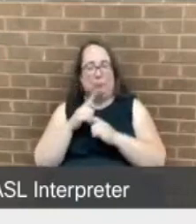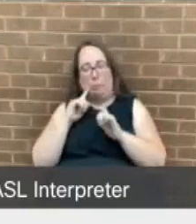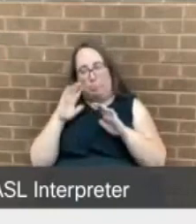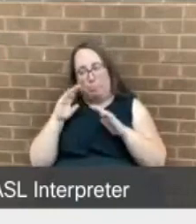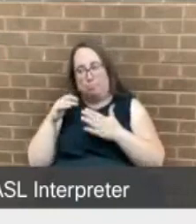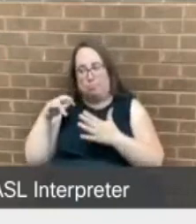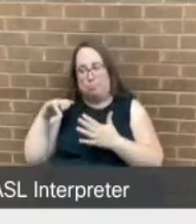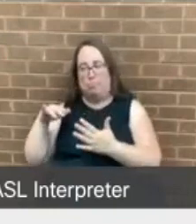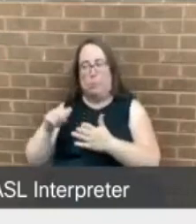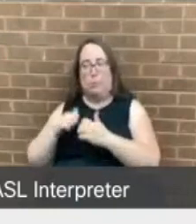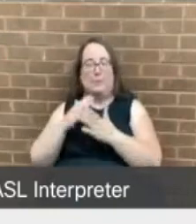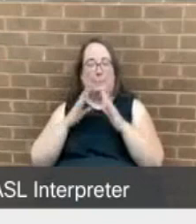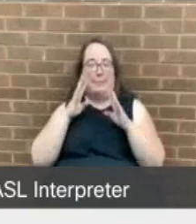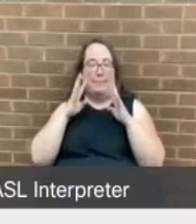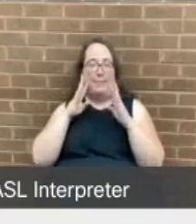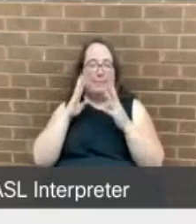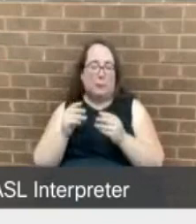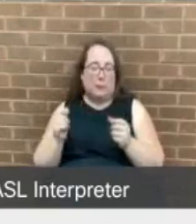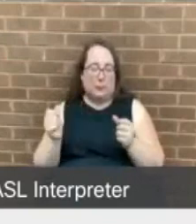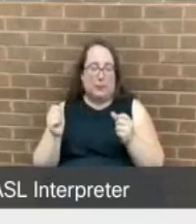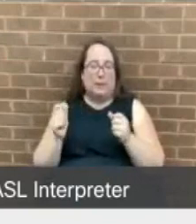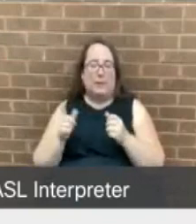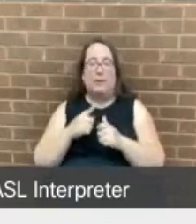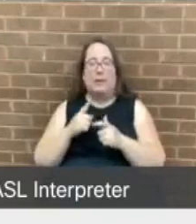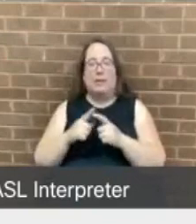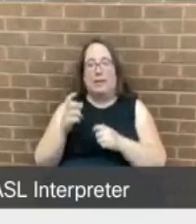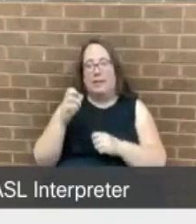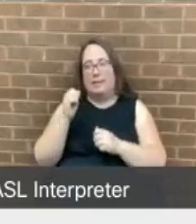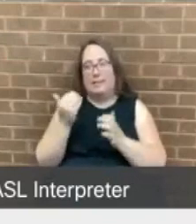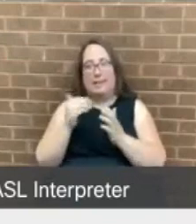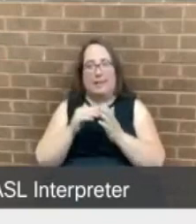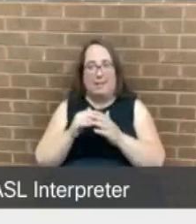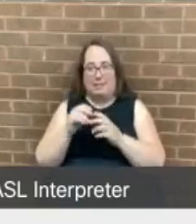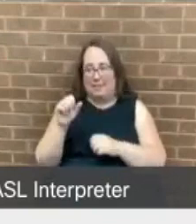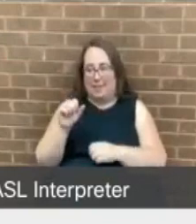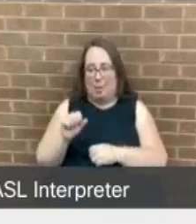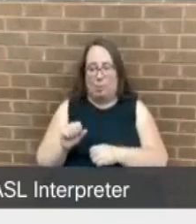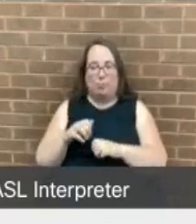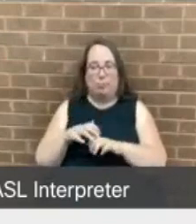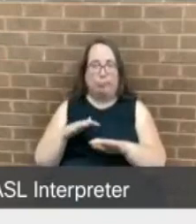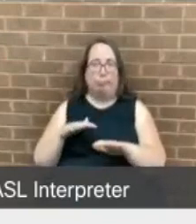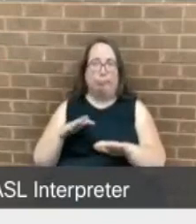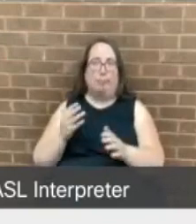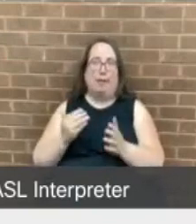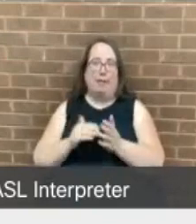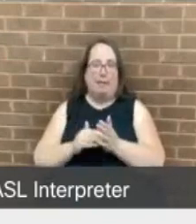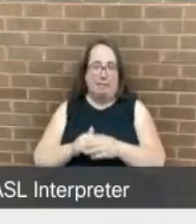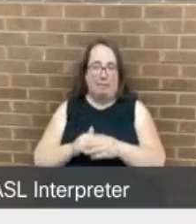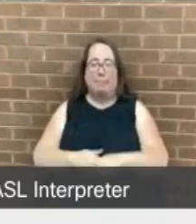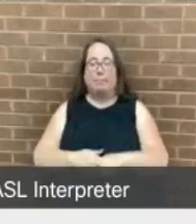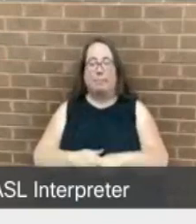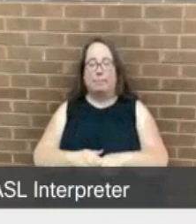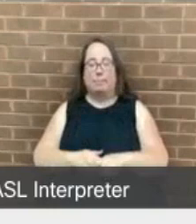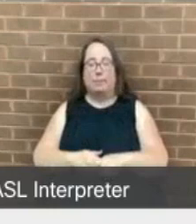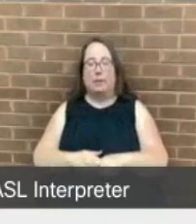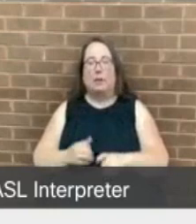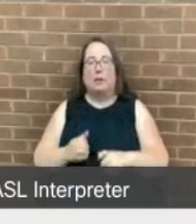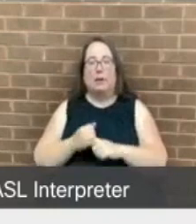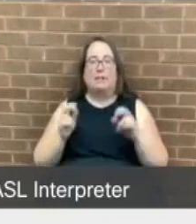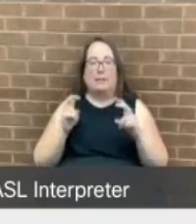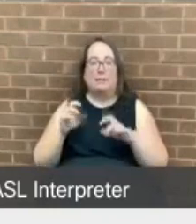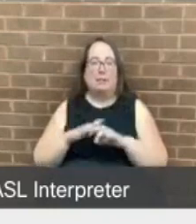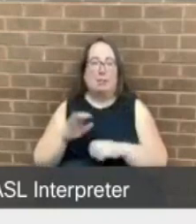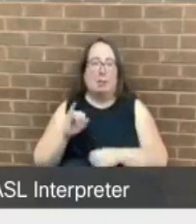focused on with some innovative solutions. And then, you know, it gets again when you get further south. But, you know, our safety issues